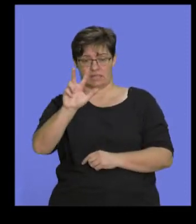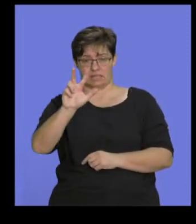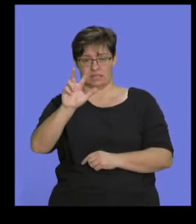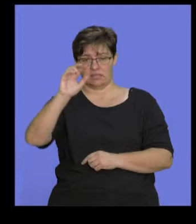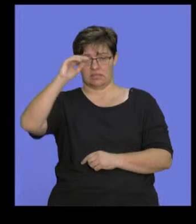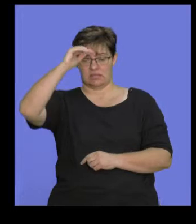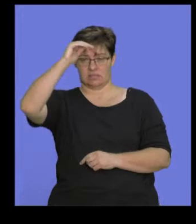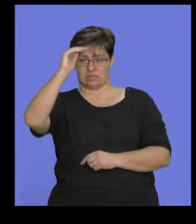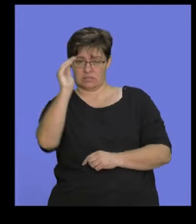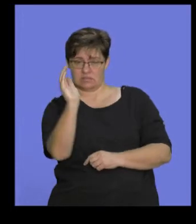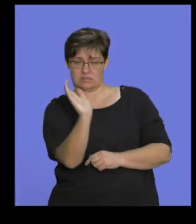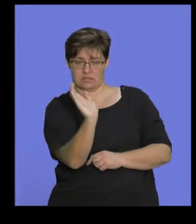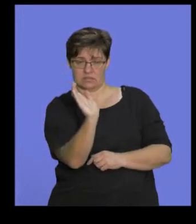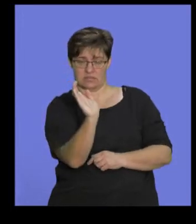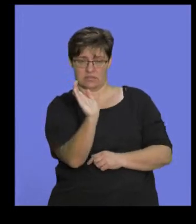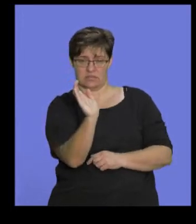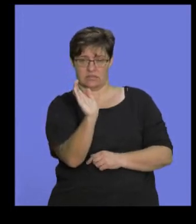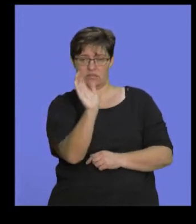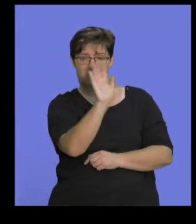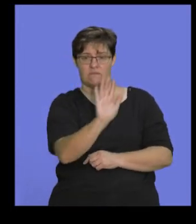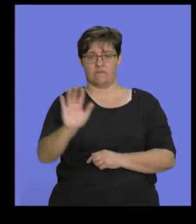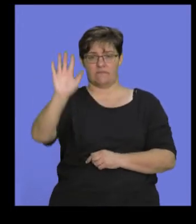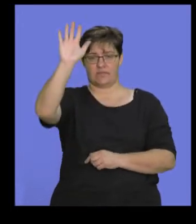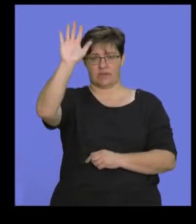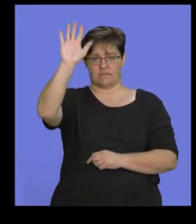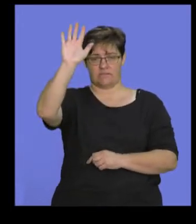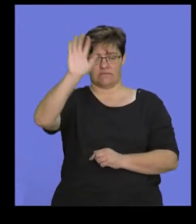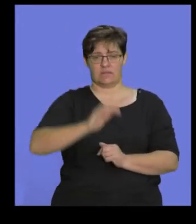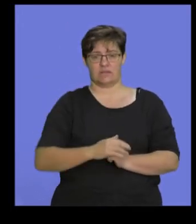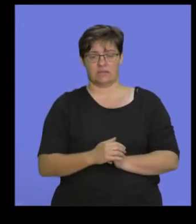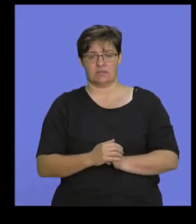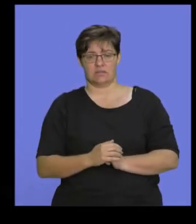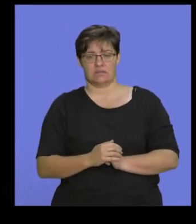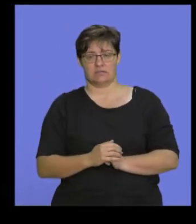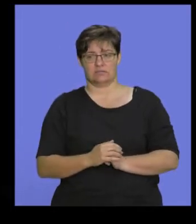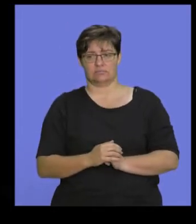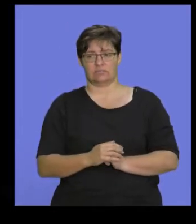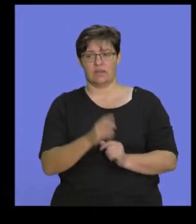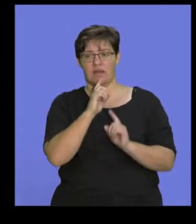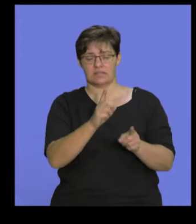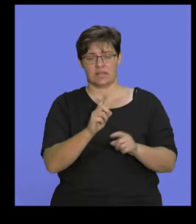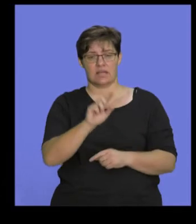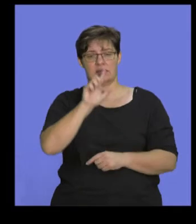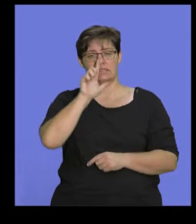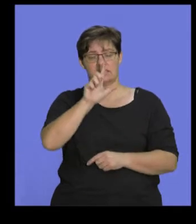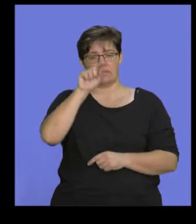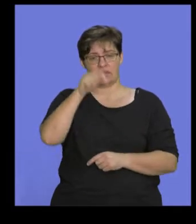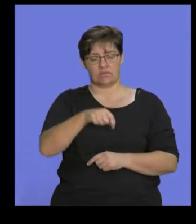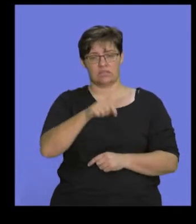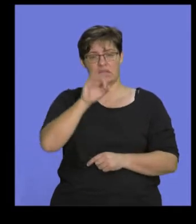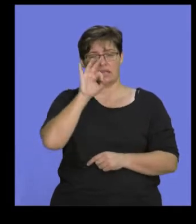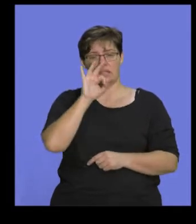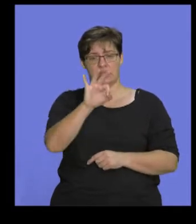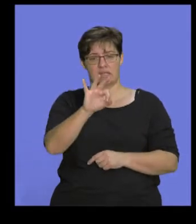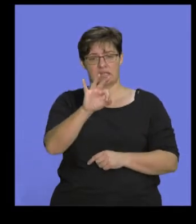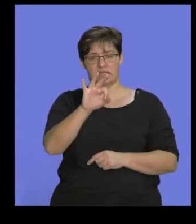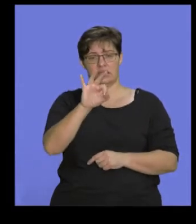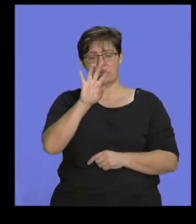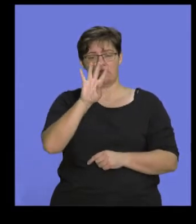0.08, all of this raised to an exponent of 5, and this will be